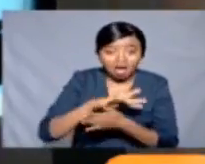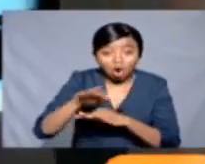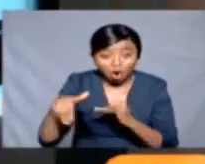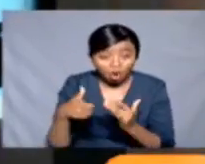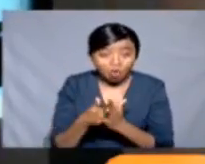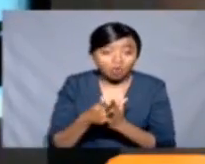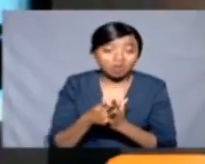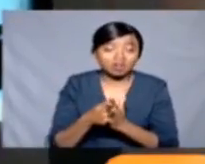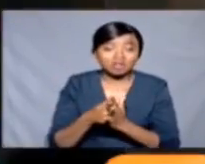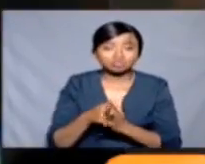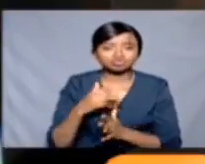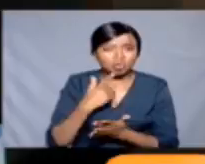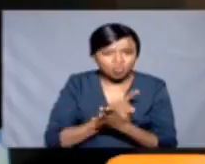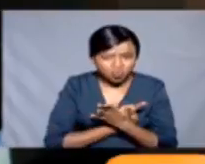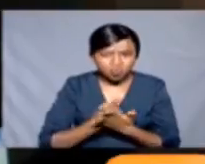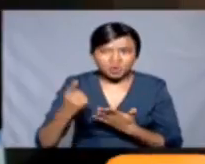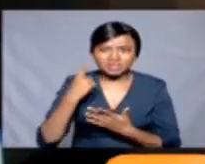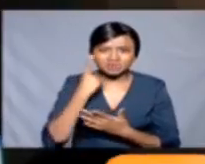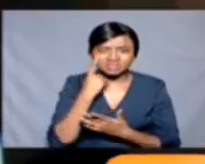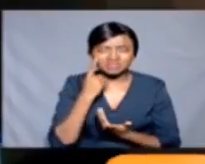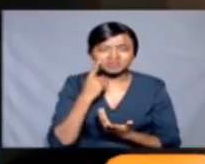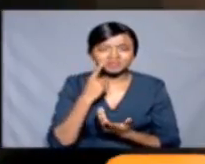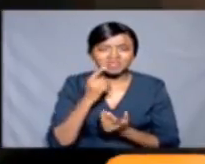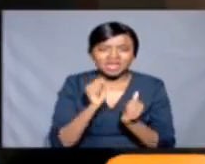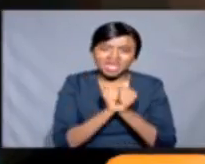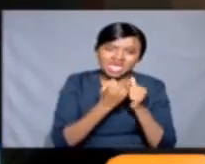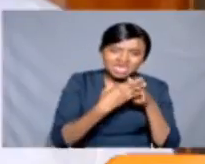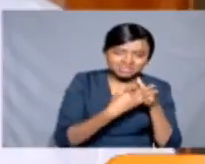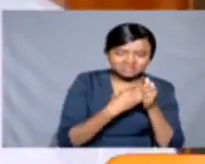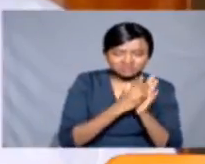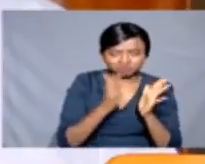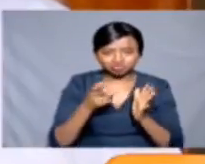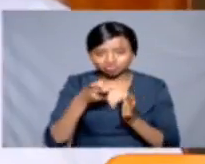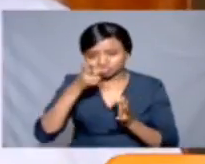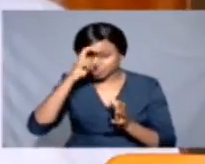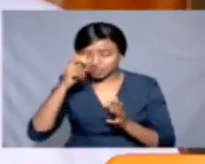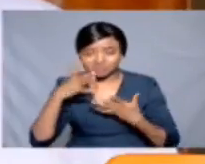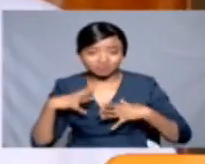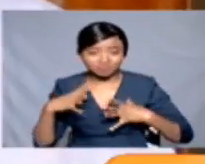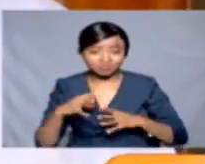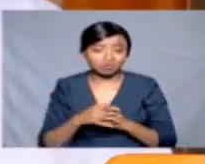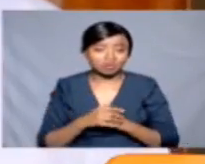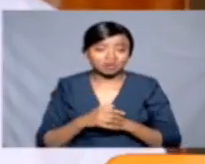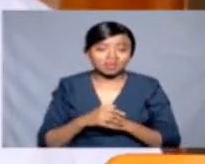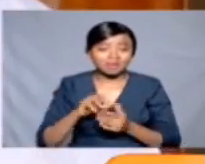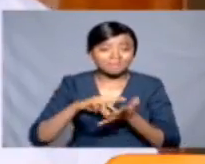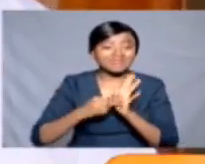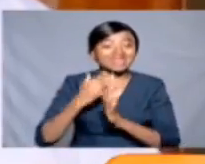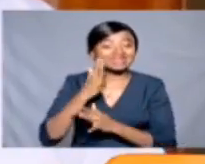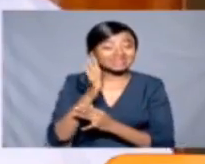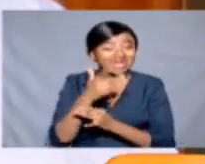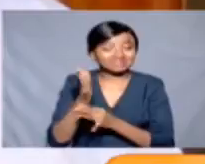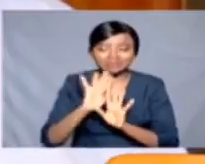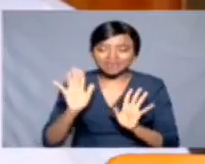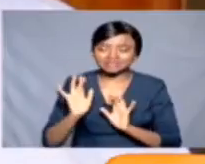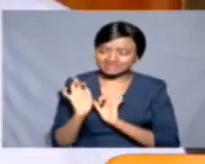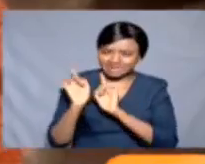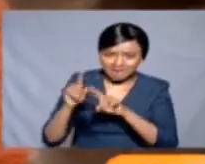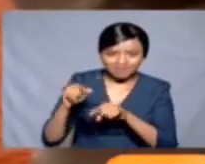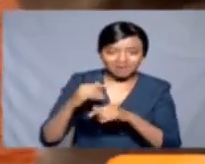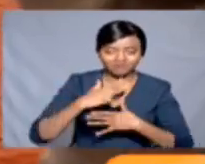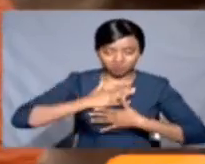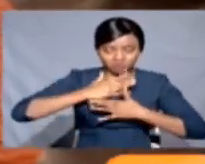basis, we see an average of around 18-20 patients. That is every Thursday we have our asthma